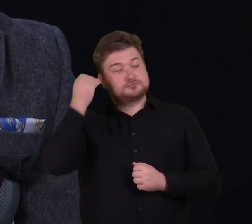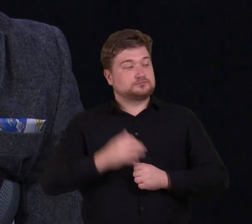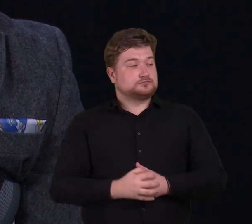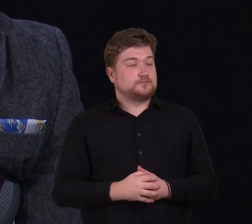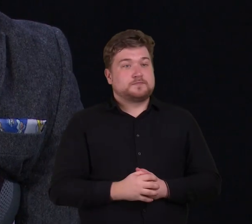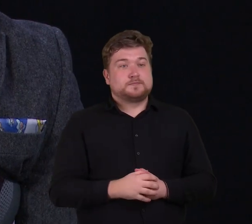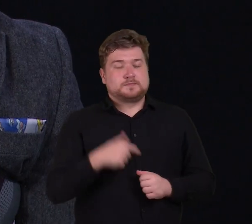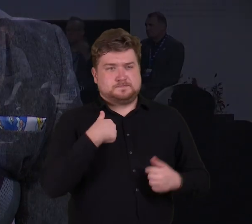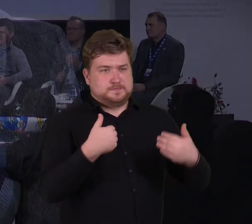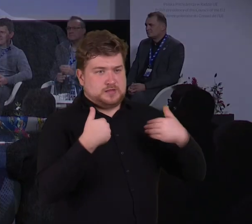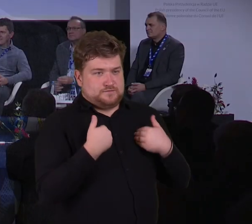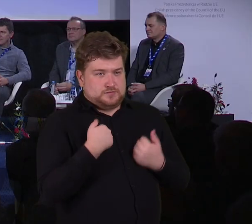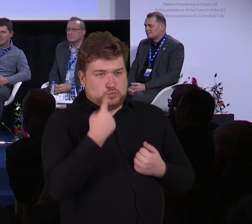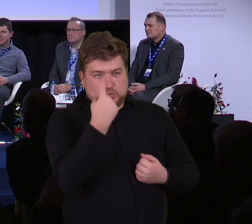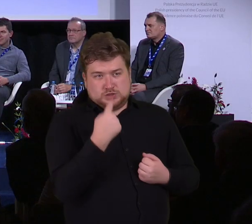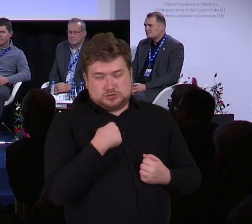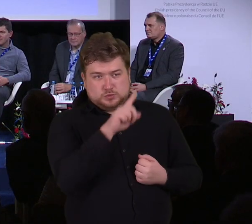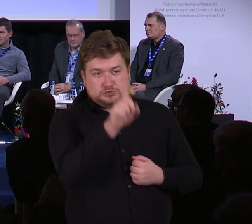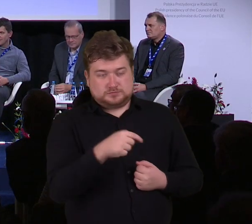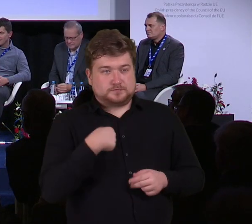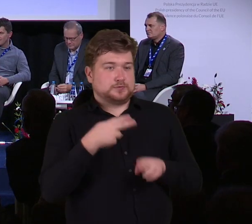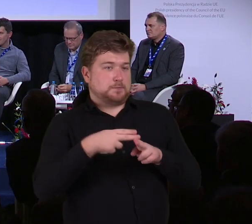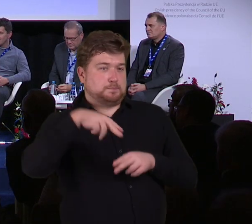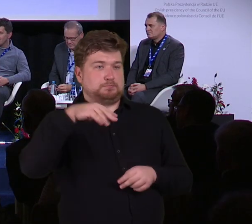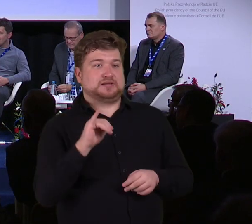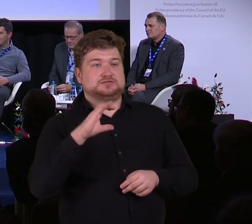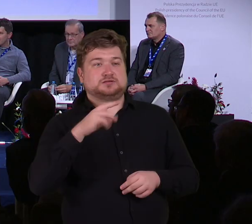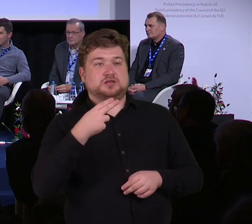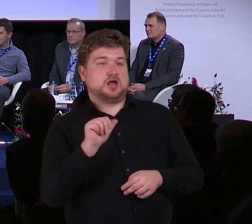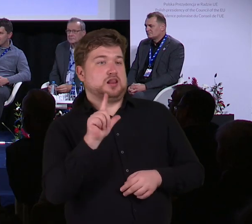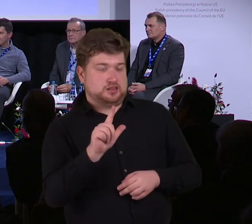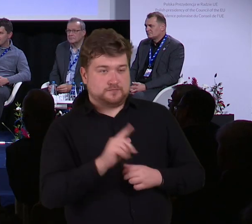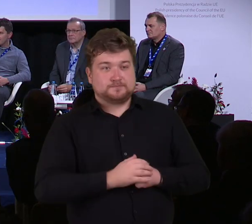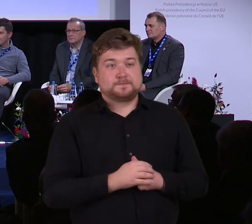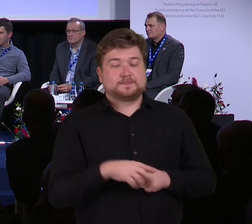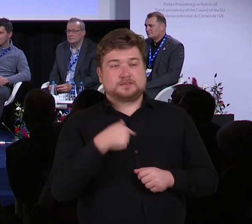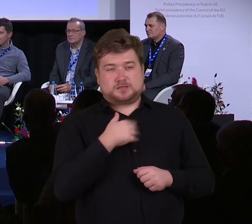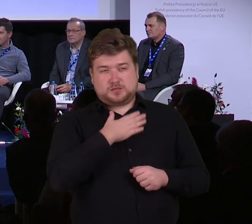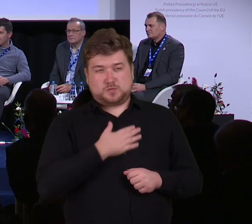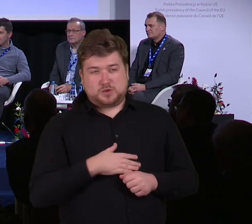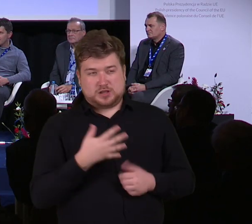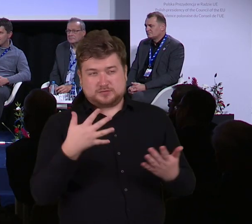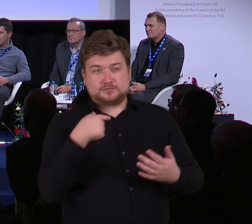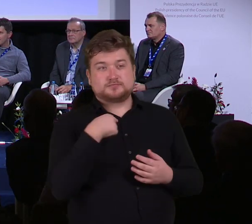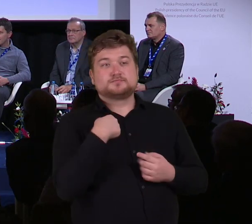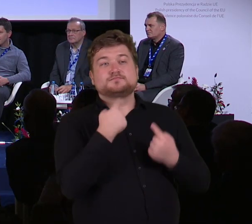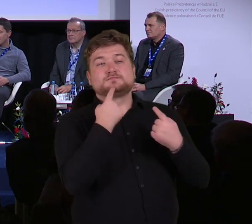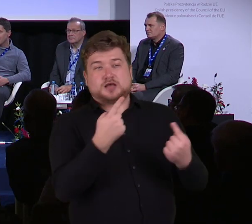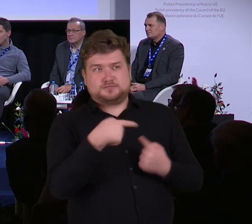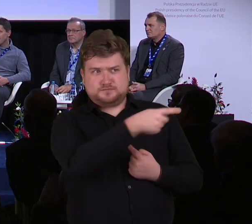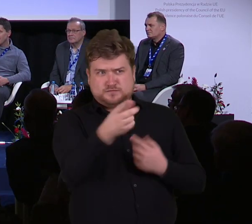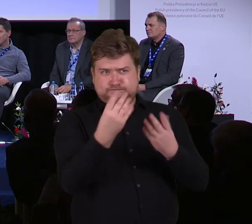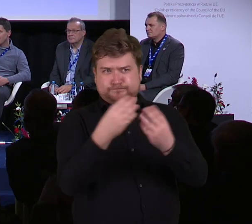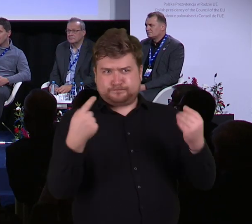about people in the last two speeches, and may I ask, what are you particularly proud about in terms